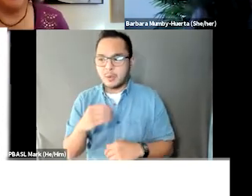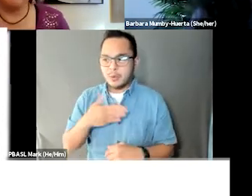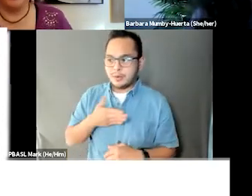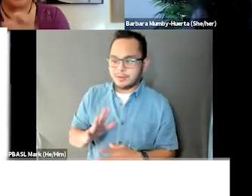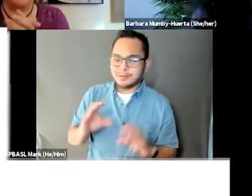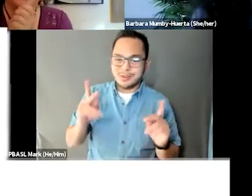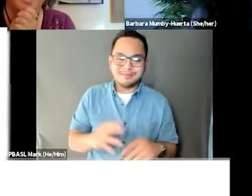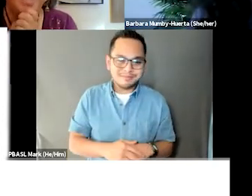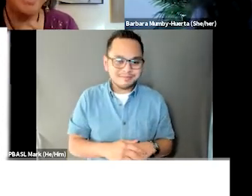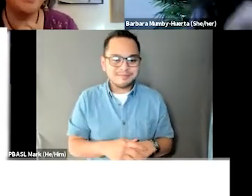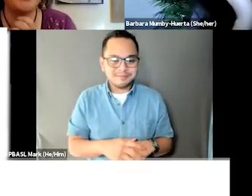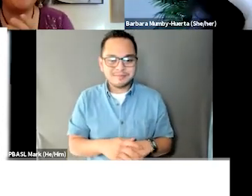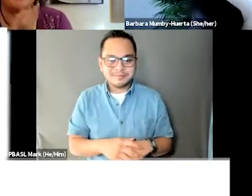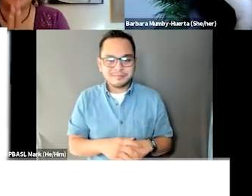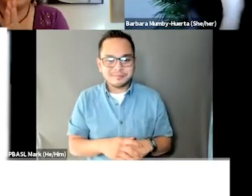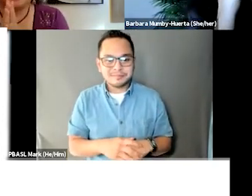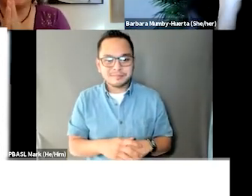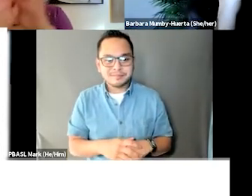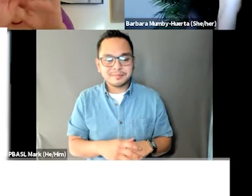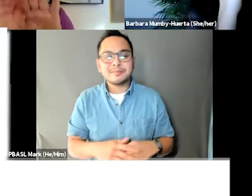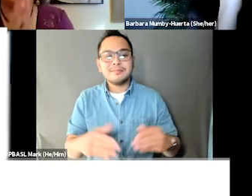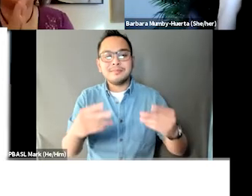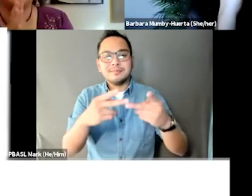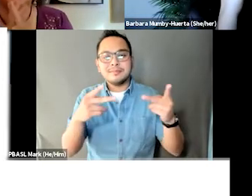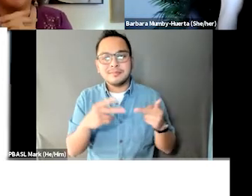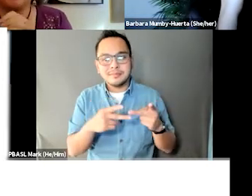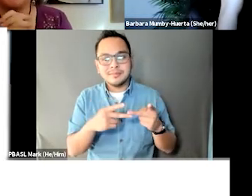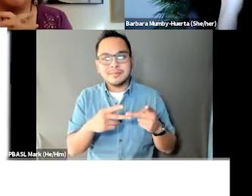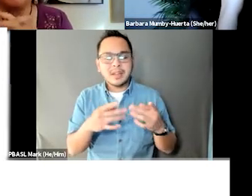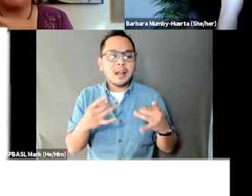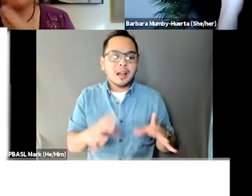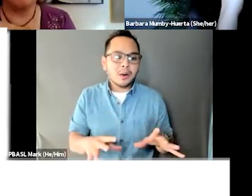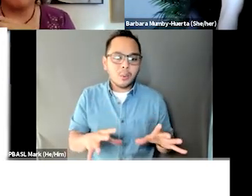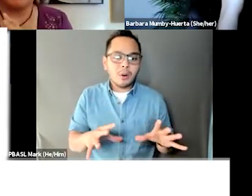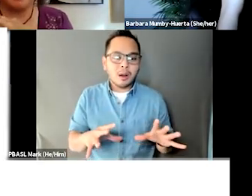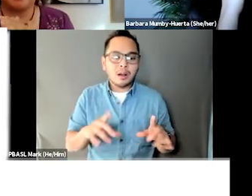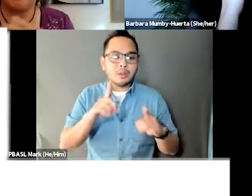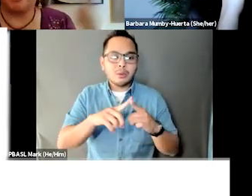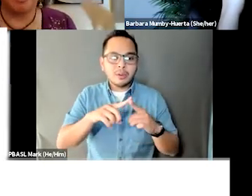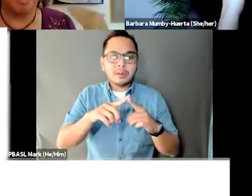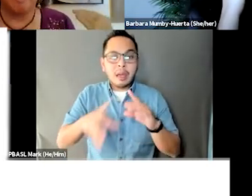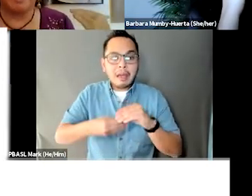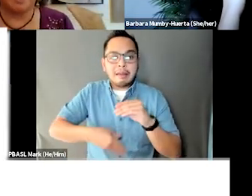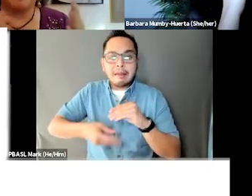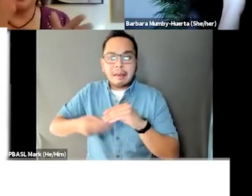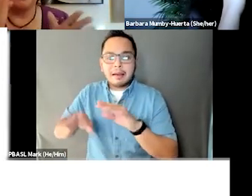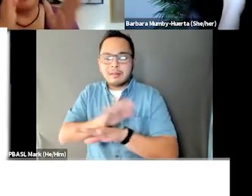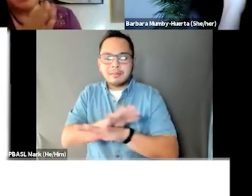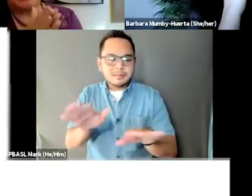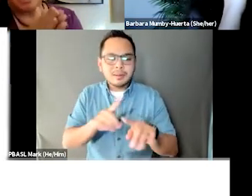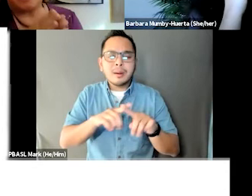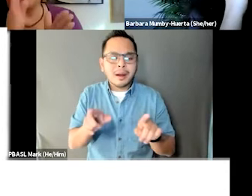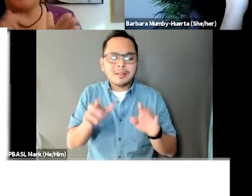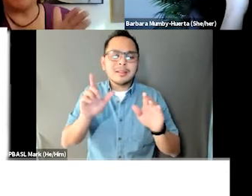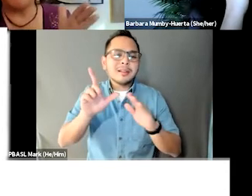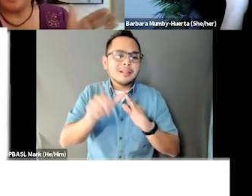Okay. So place, I don't want to go over this ad nauseum, and we could talk about it some other time, or you can call me sometime. But